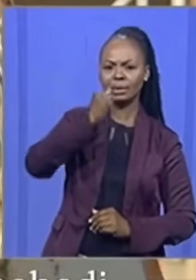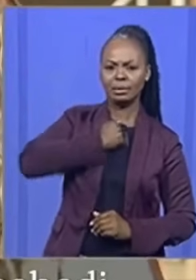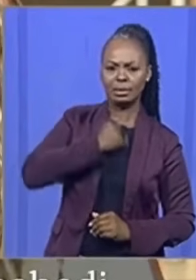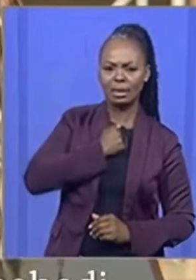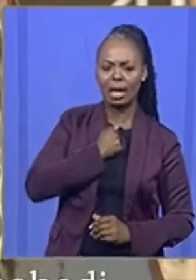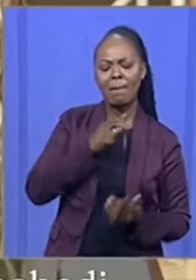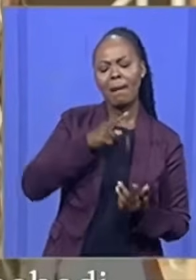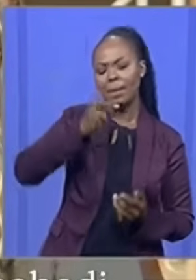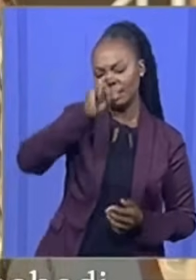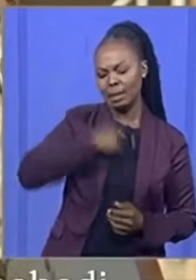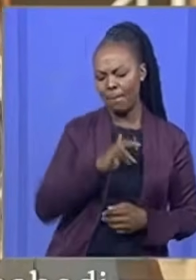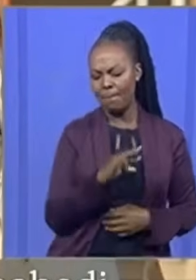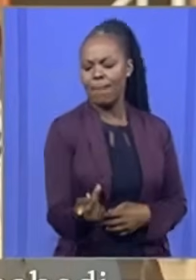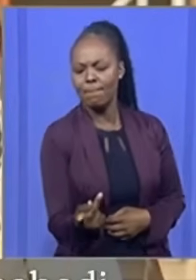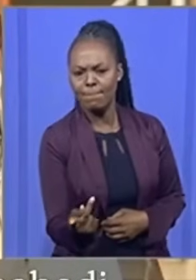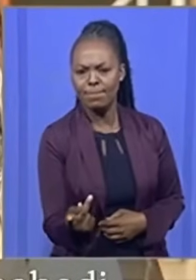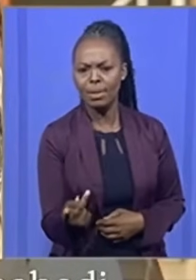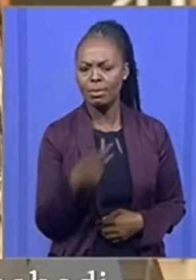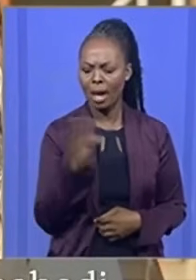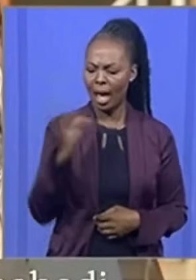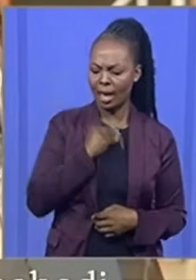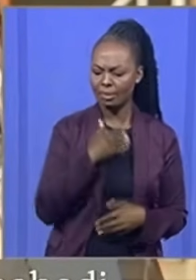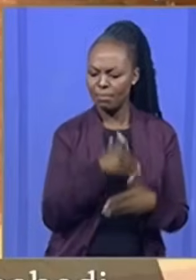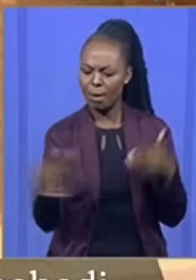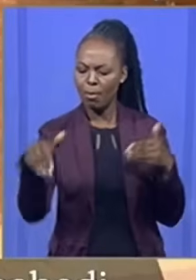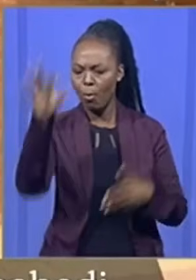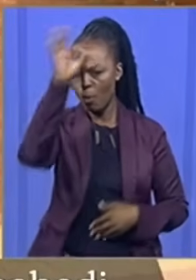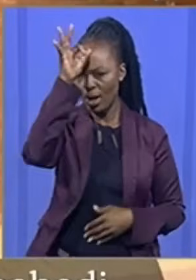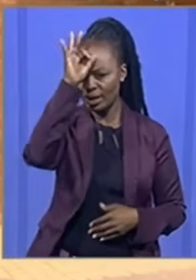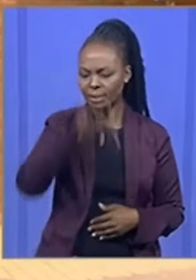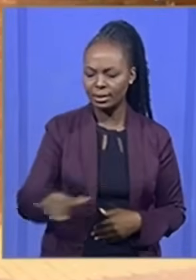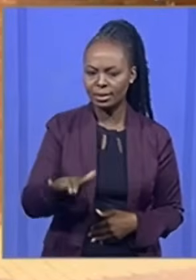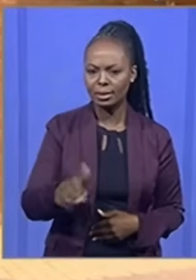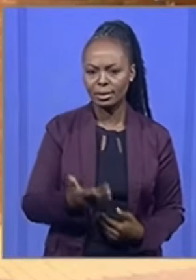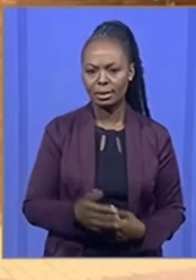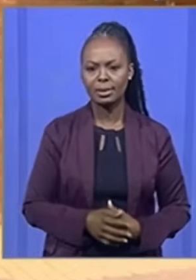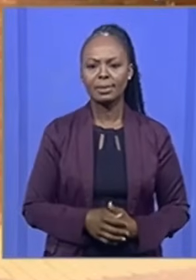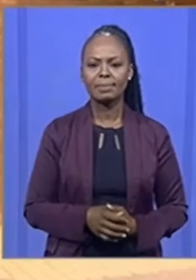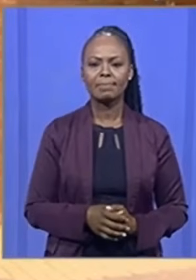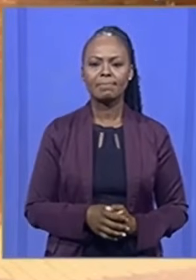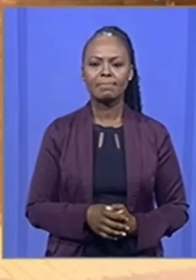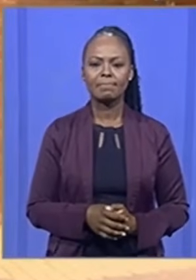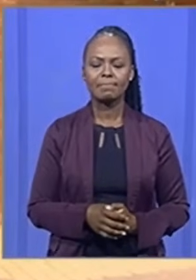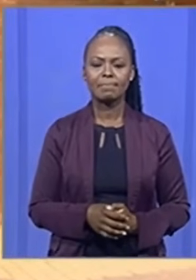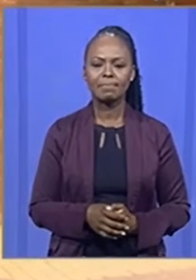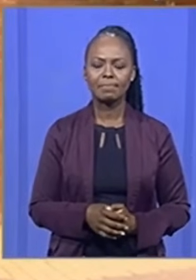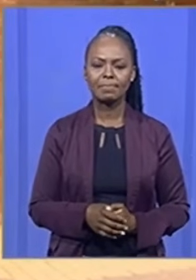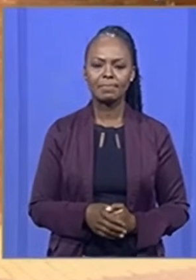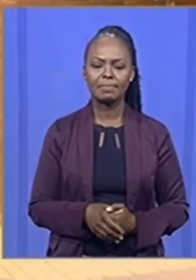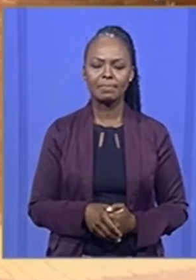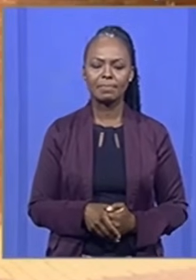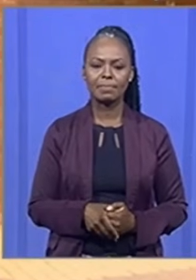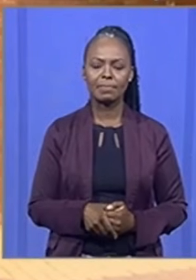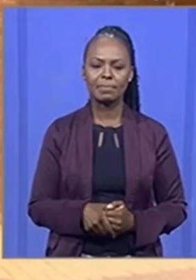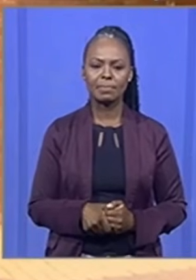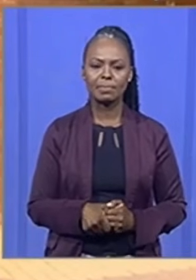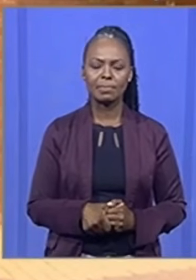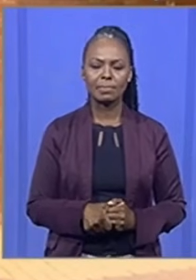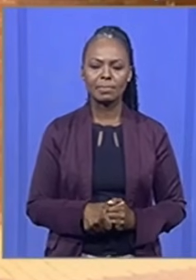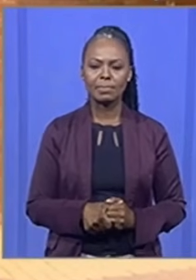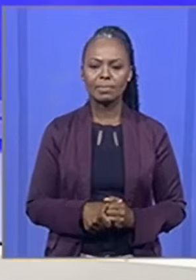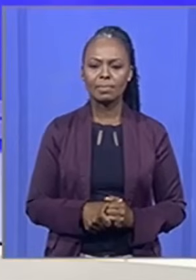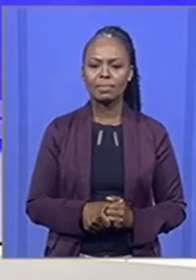where she fell on the ground, and then we were asked to leave the police station. Offenses Timo, SABC News, Randburg Magistrates